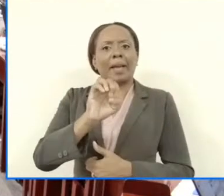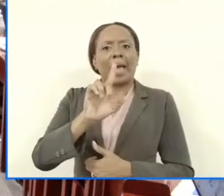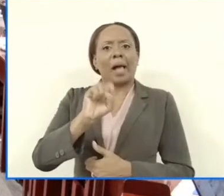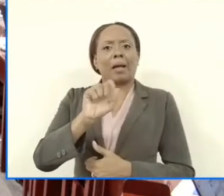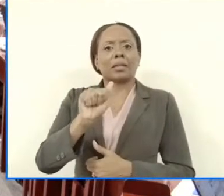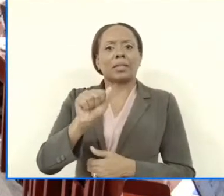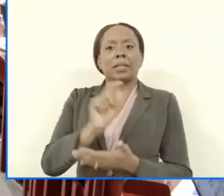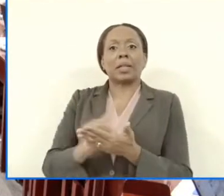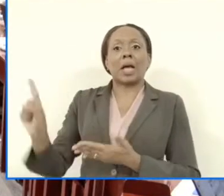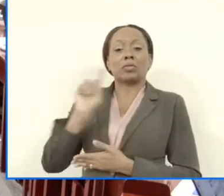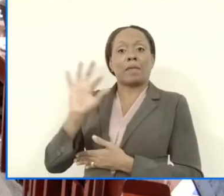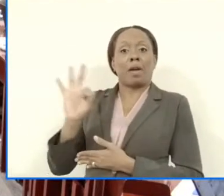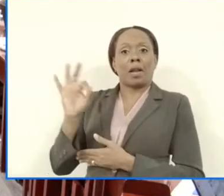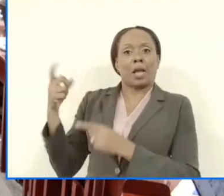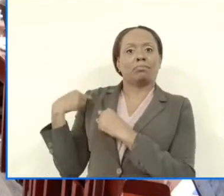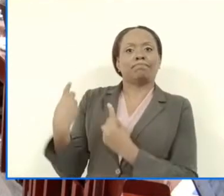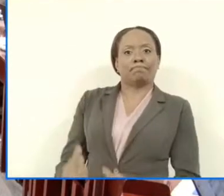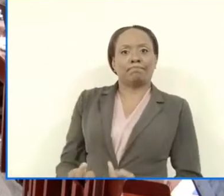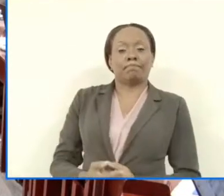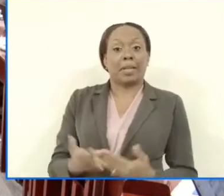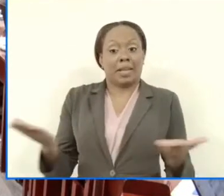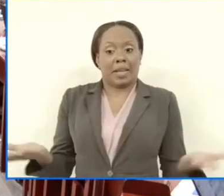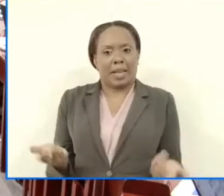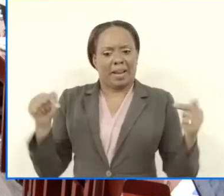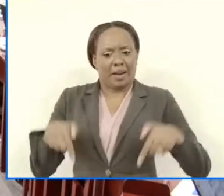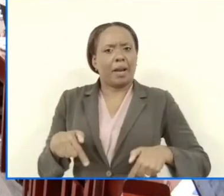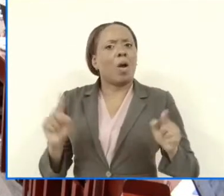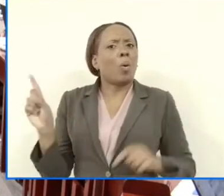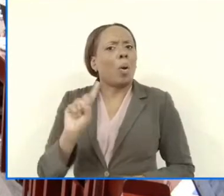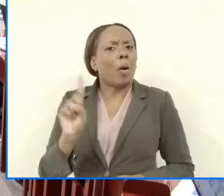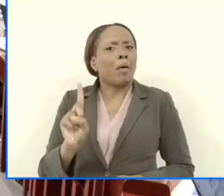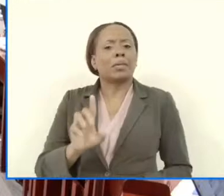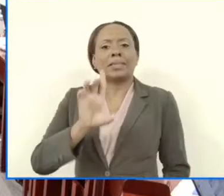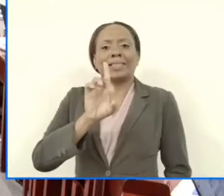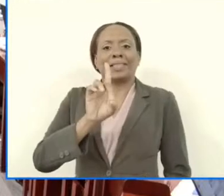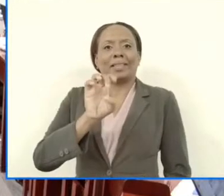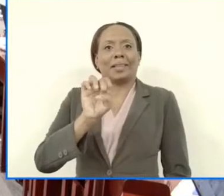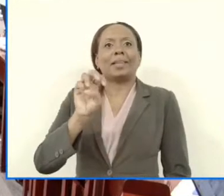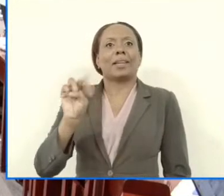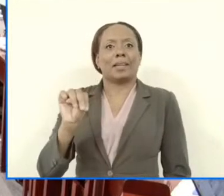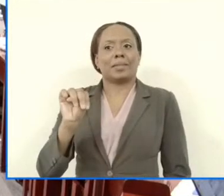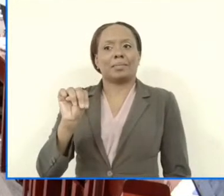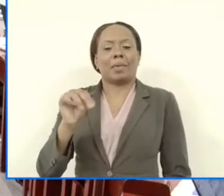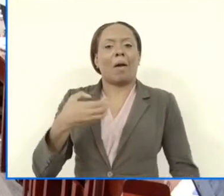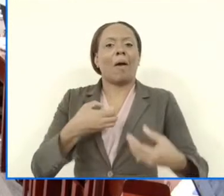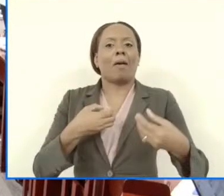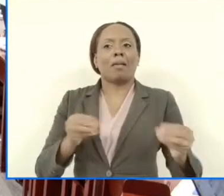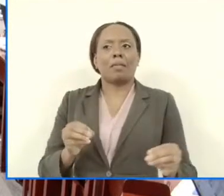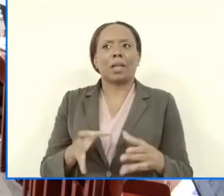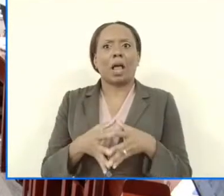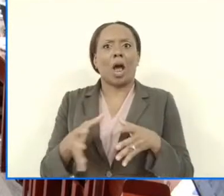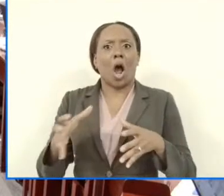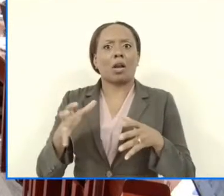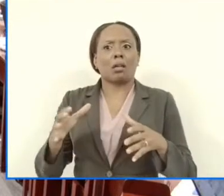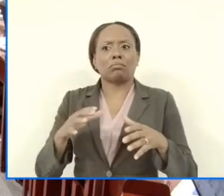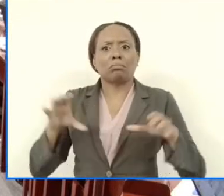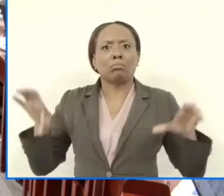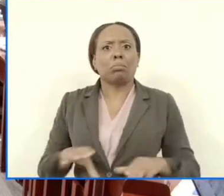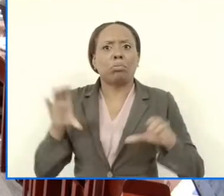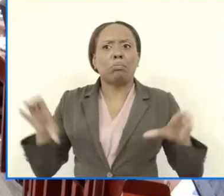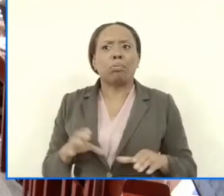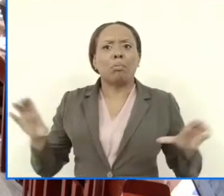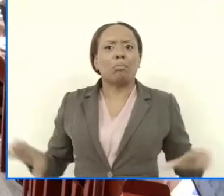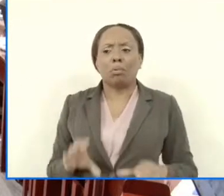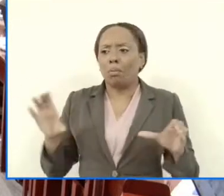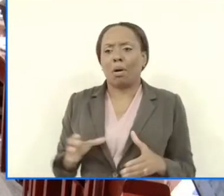last Friday. We are at the Department of Emergency Management in the National Emergency Operations Center, which is still a hive of activity, and therefore you may